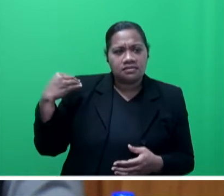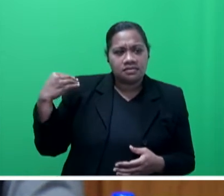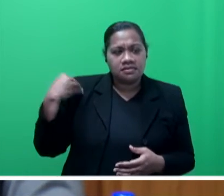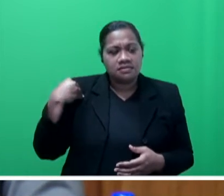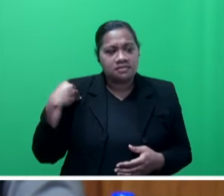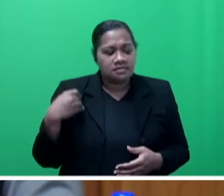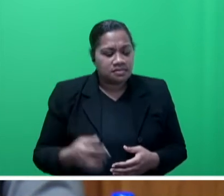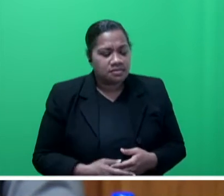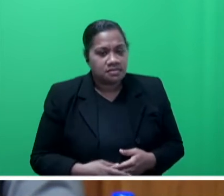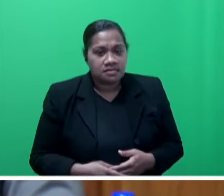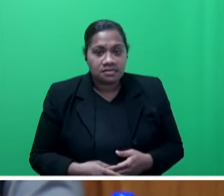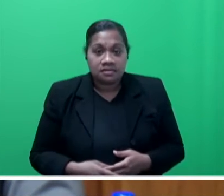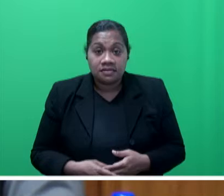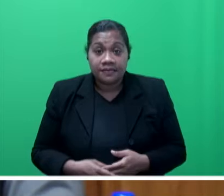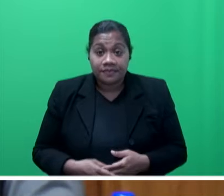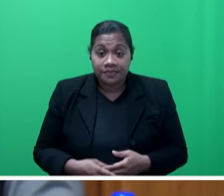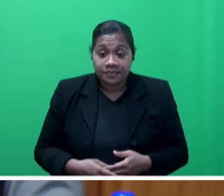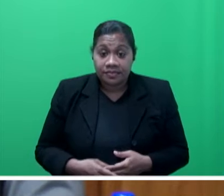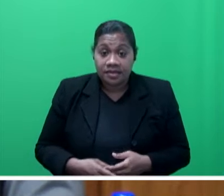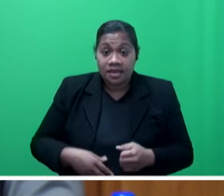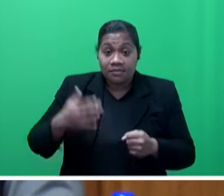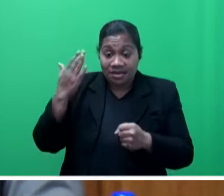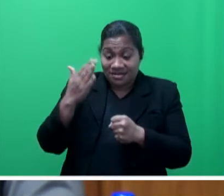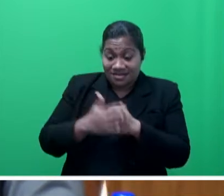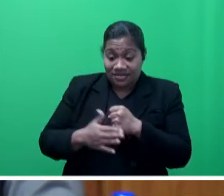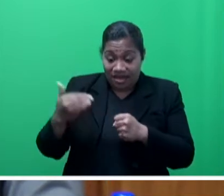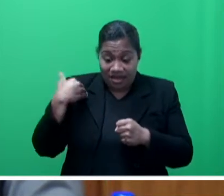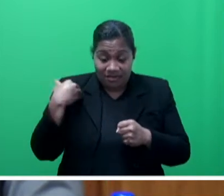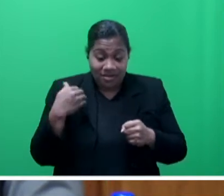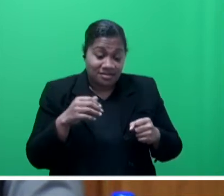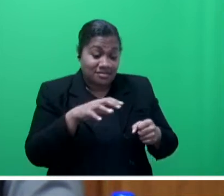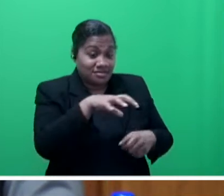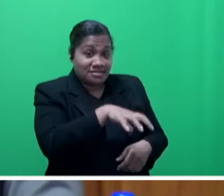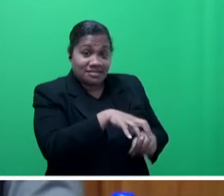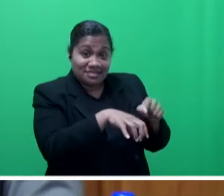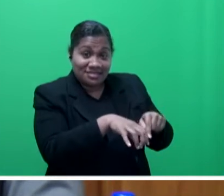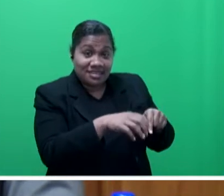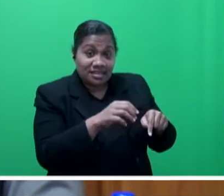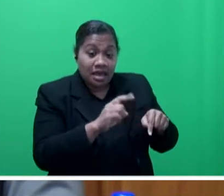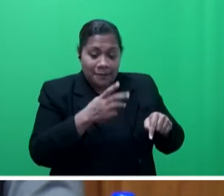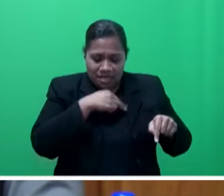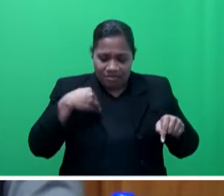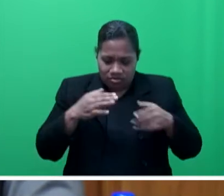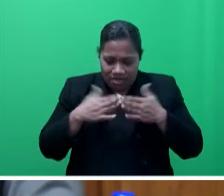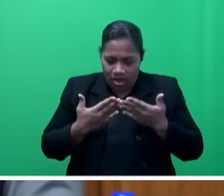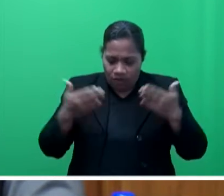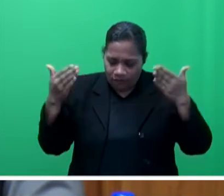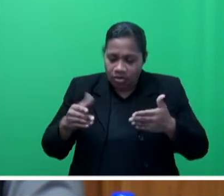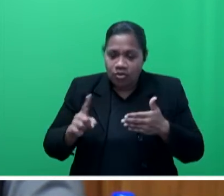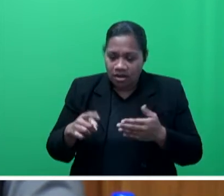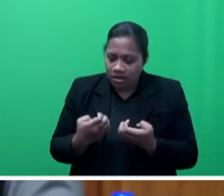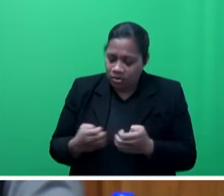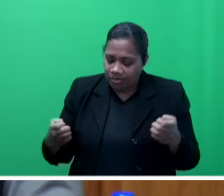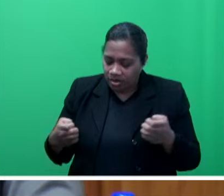good thing to note that it did not affect the aquifer, so the ministry then had to focus on just fixing the infrastructure